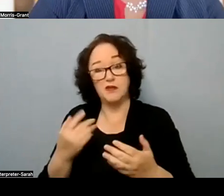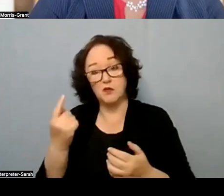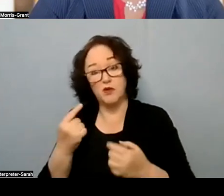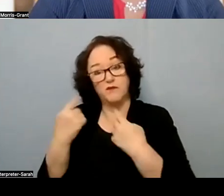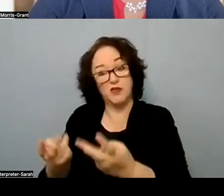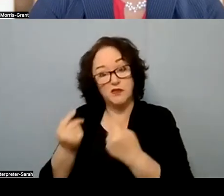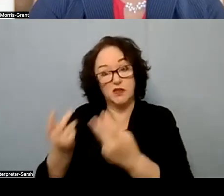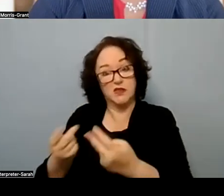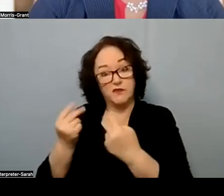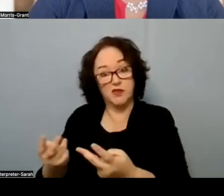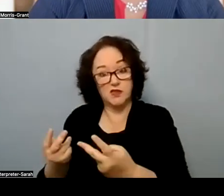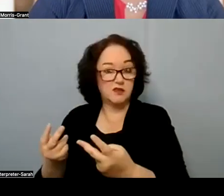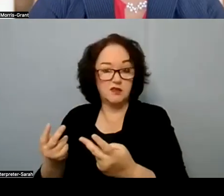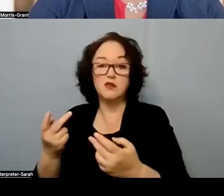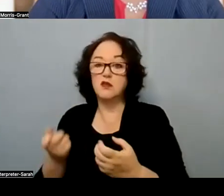issues. And the